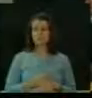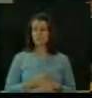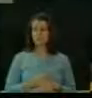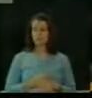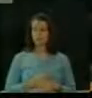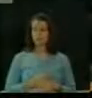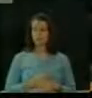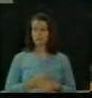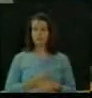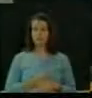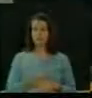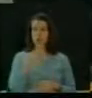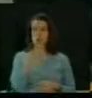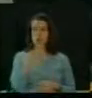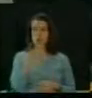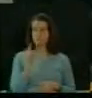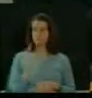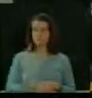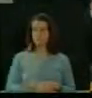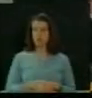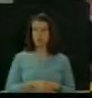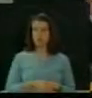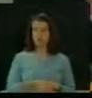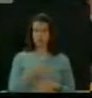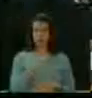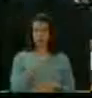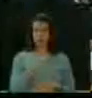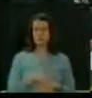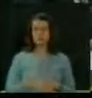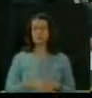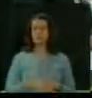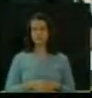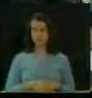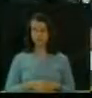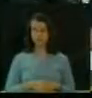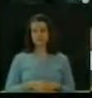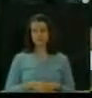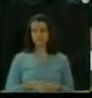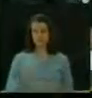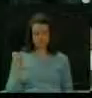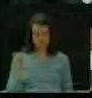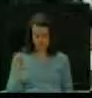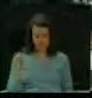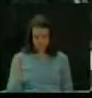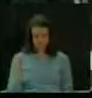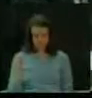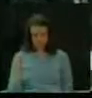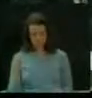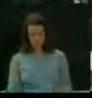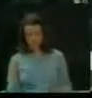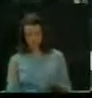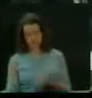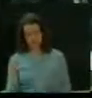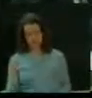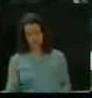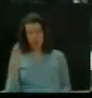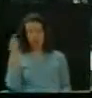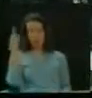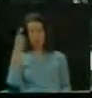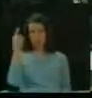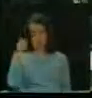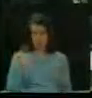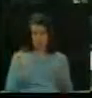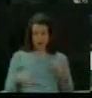You want to go first, or I'll start that in, Commissioner Henry? Yes, I think, Mr. Chairman. The reason that I had put this